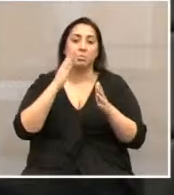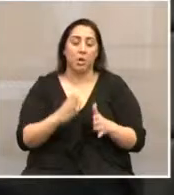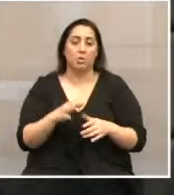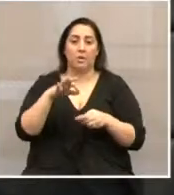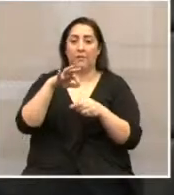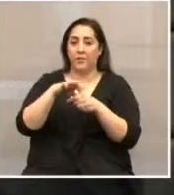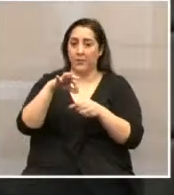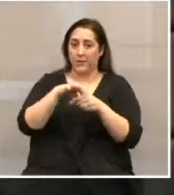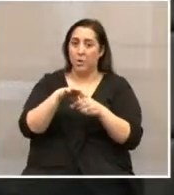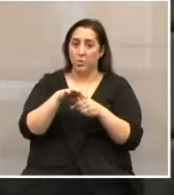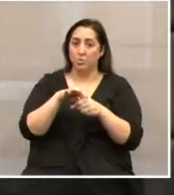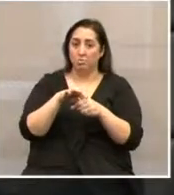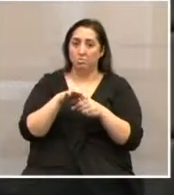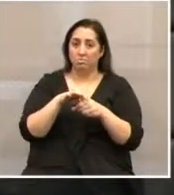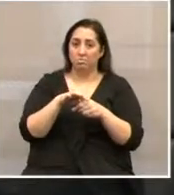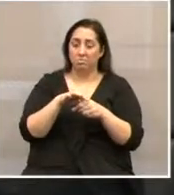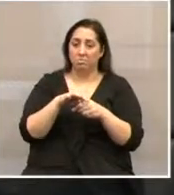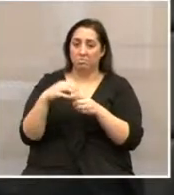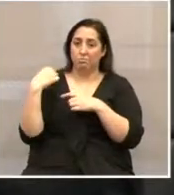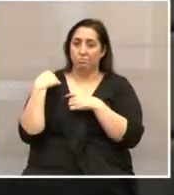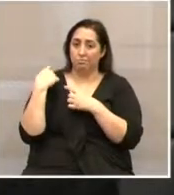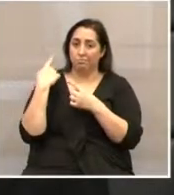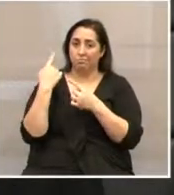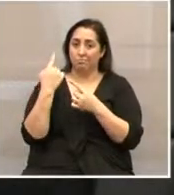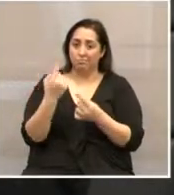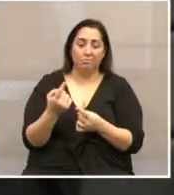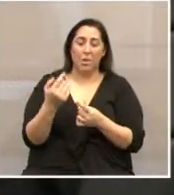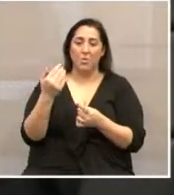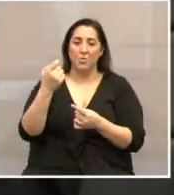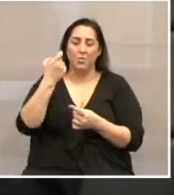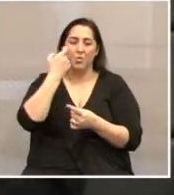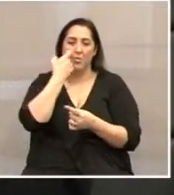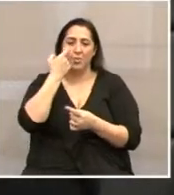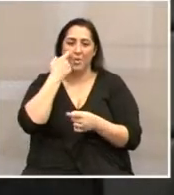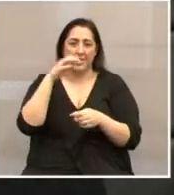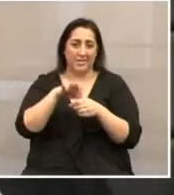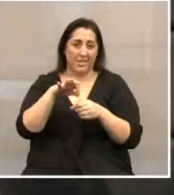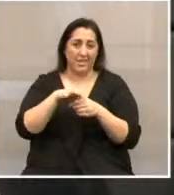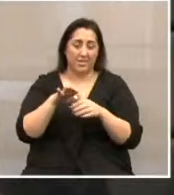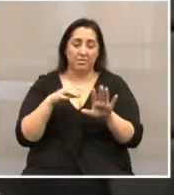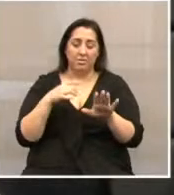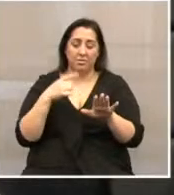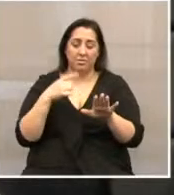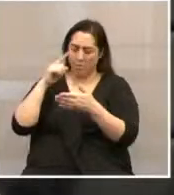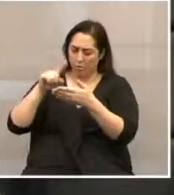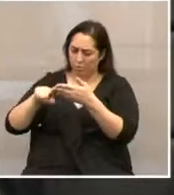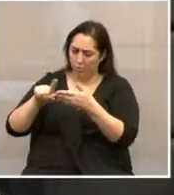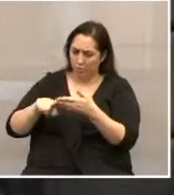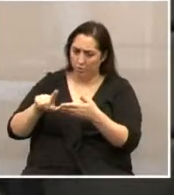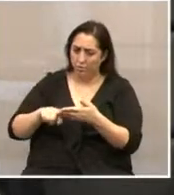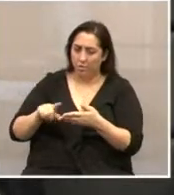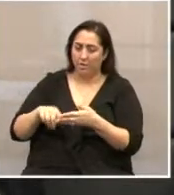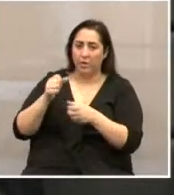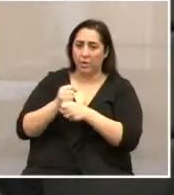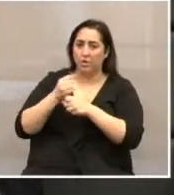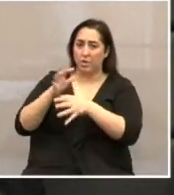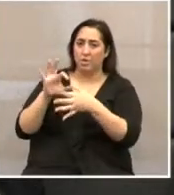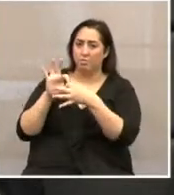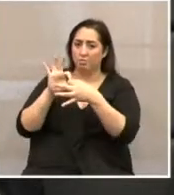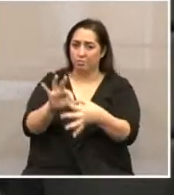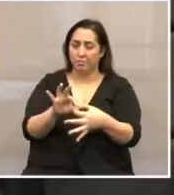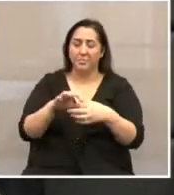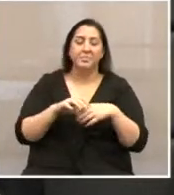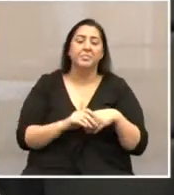voted in the immediate past elections. I'm establishing a causal link, and we've been documenting this causal link. It